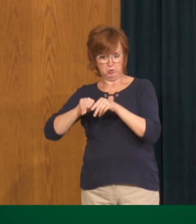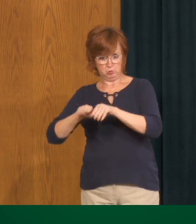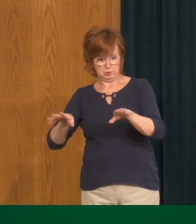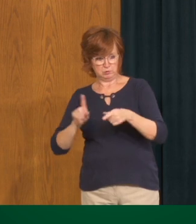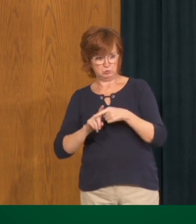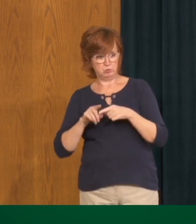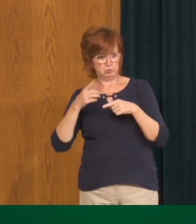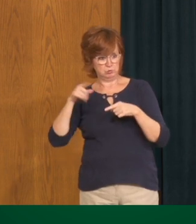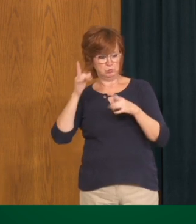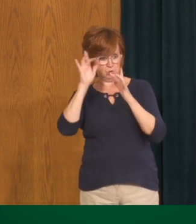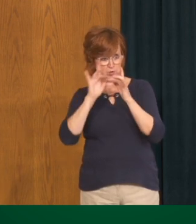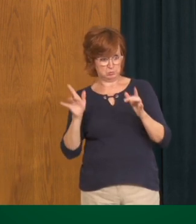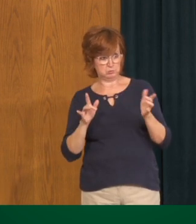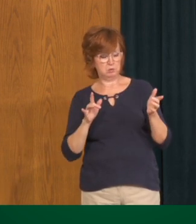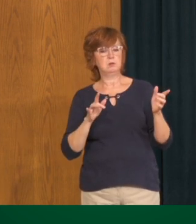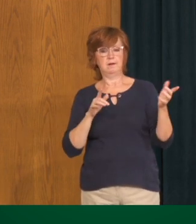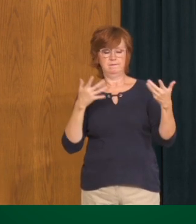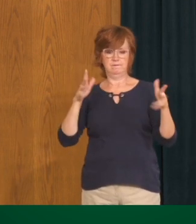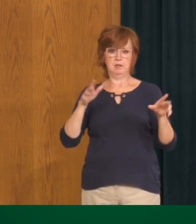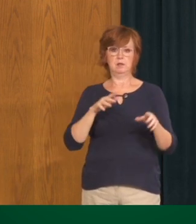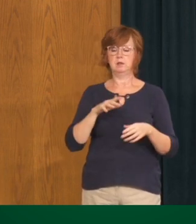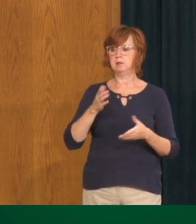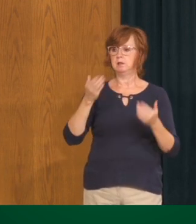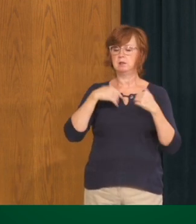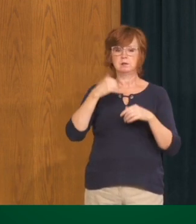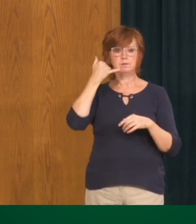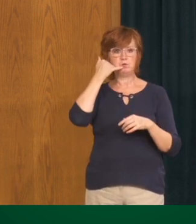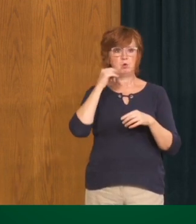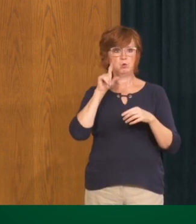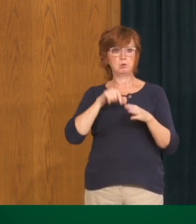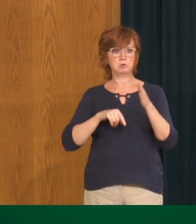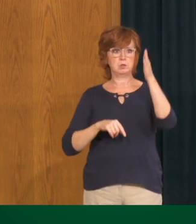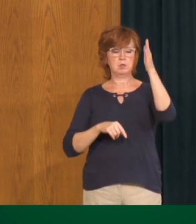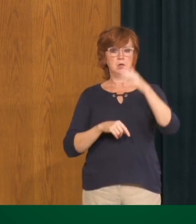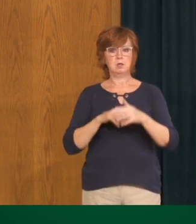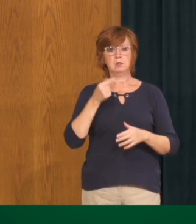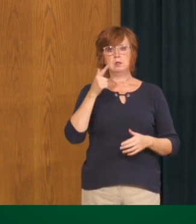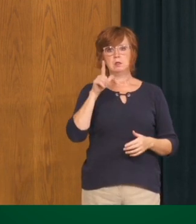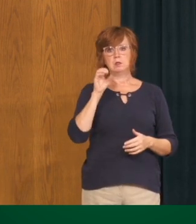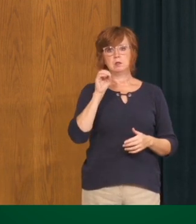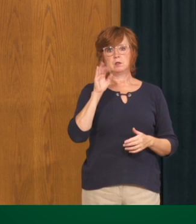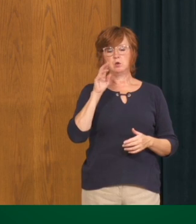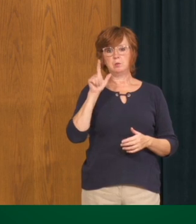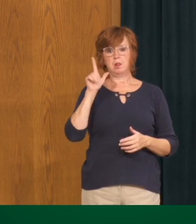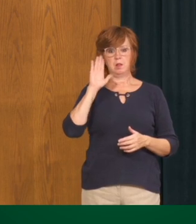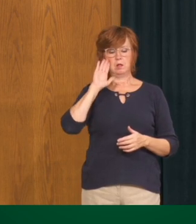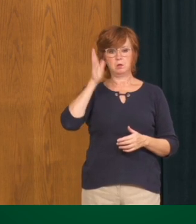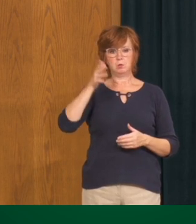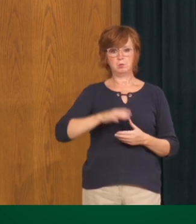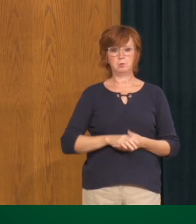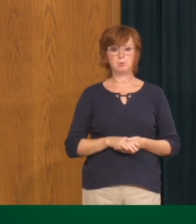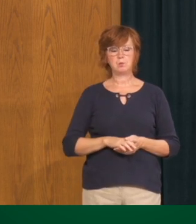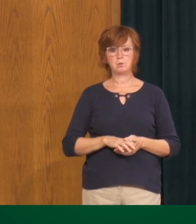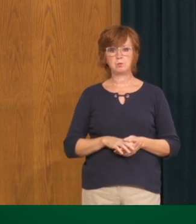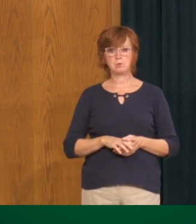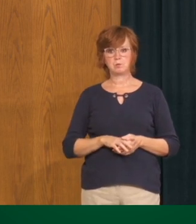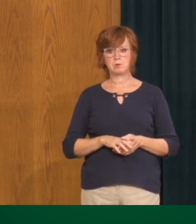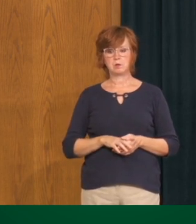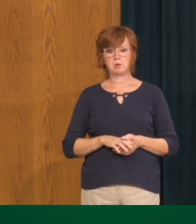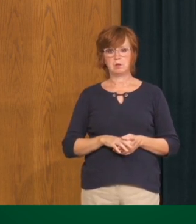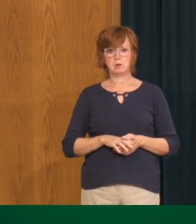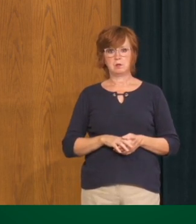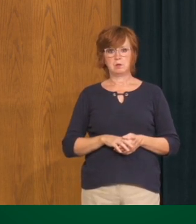line. We have Anna McMillan with Global. Hey there, I just want to follow up on